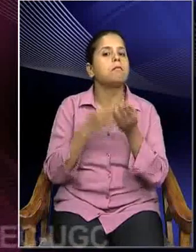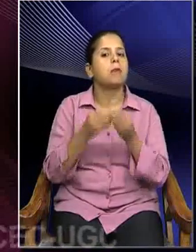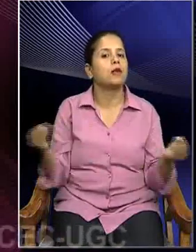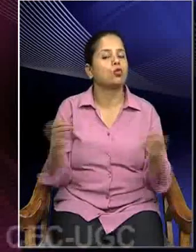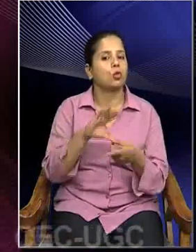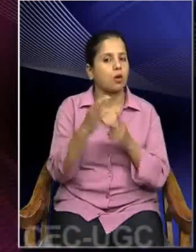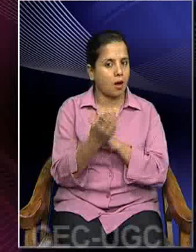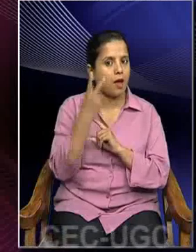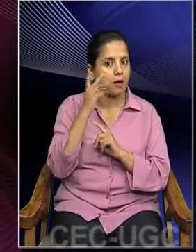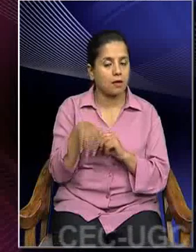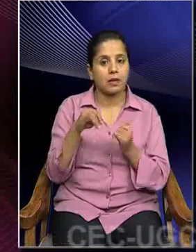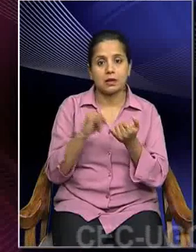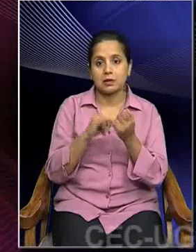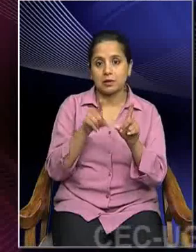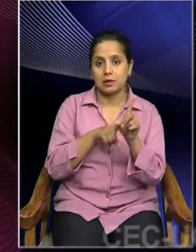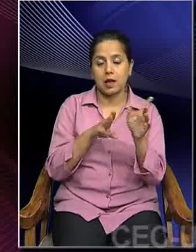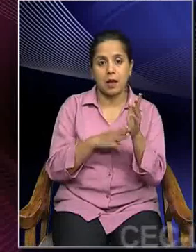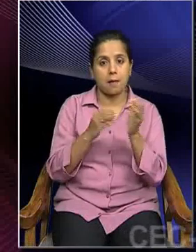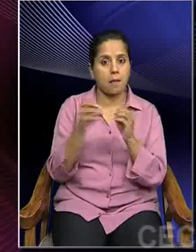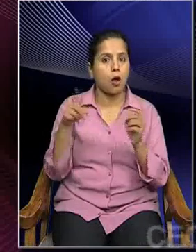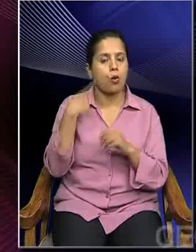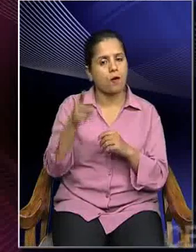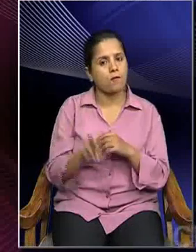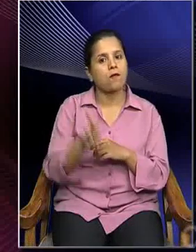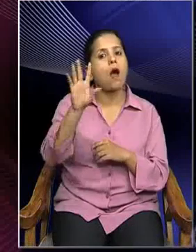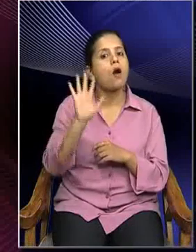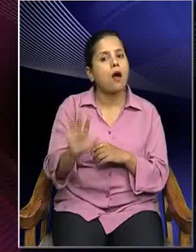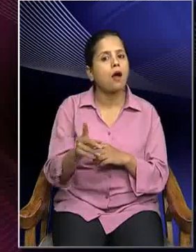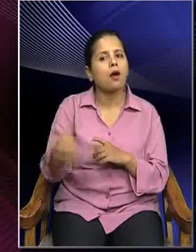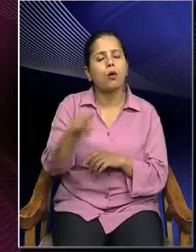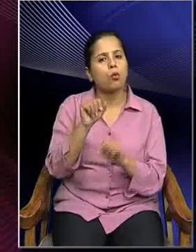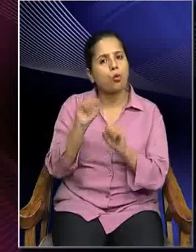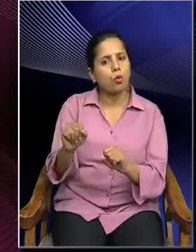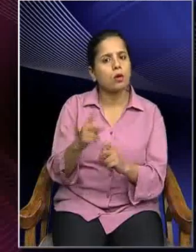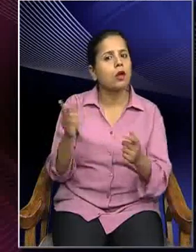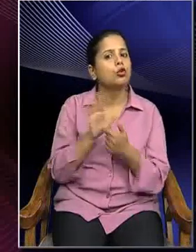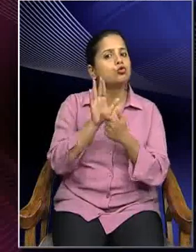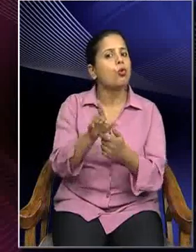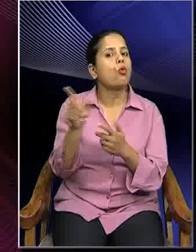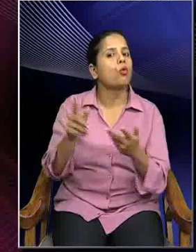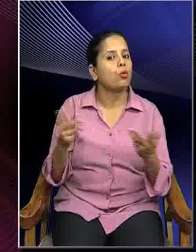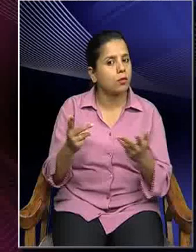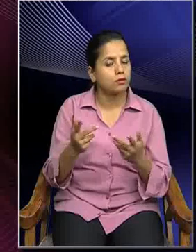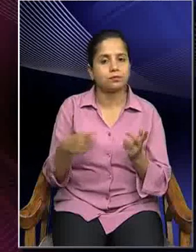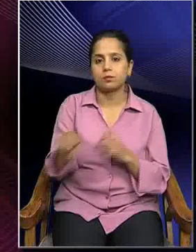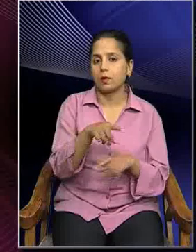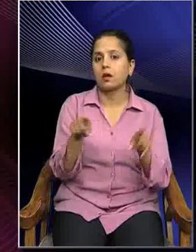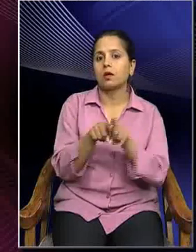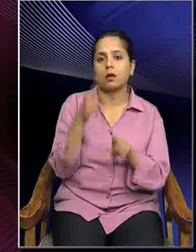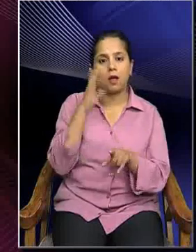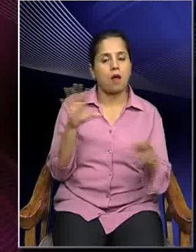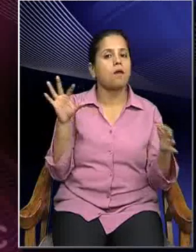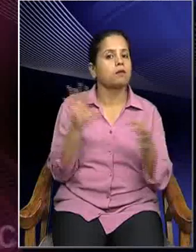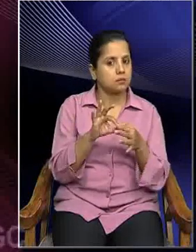So symbols are only valuable in what they represent. So it is also